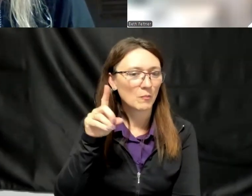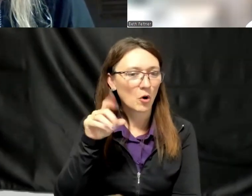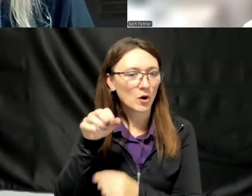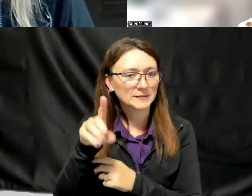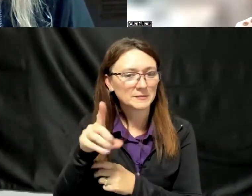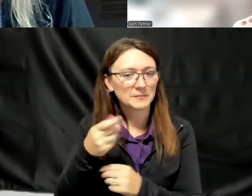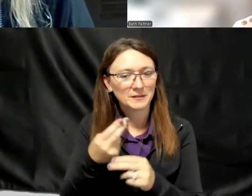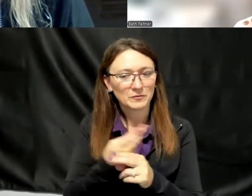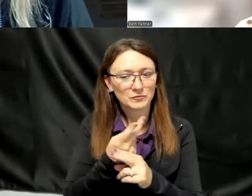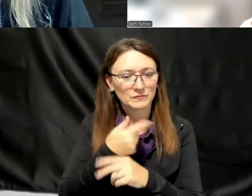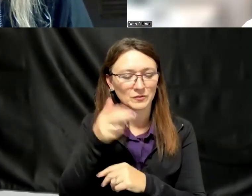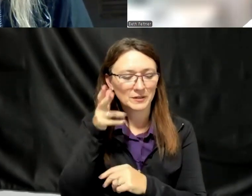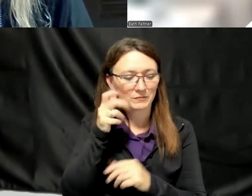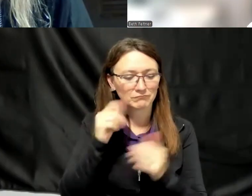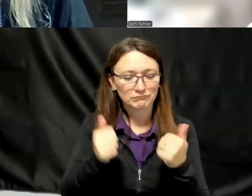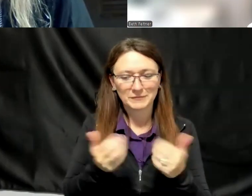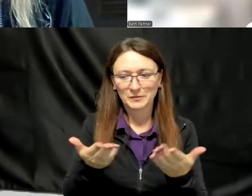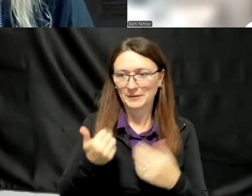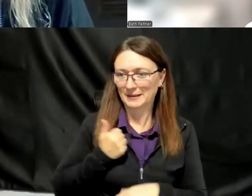Canada?